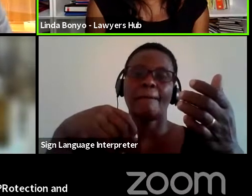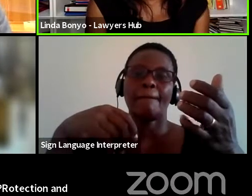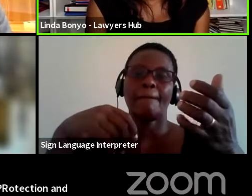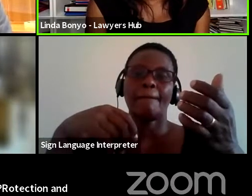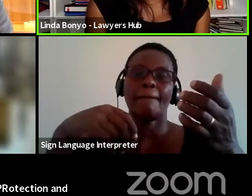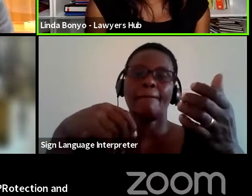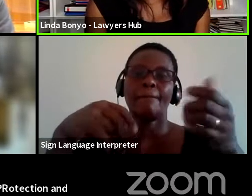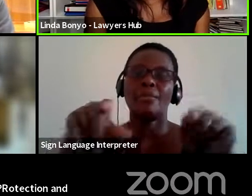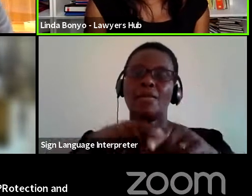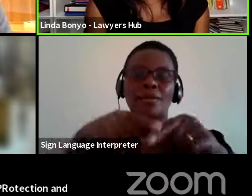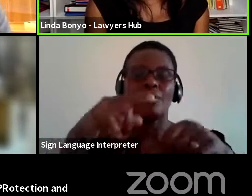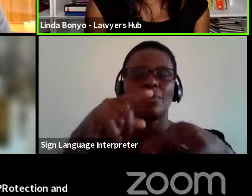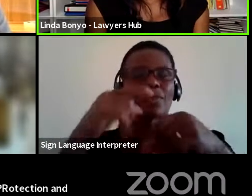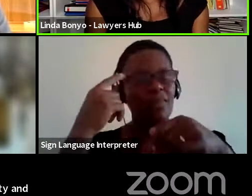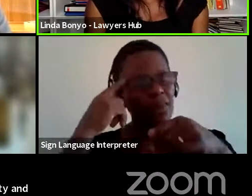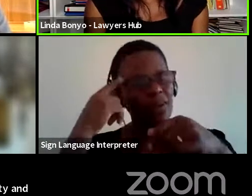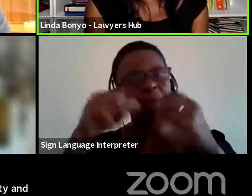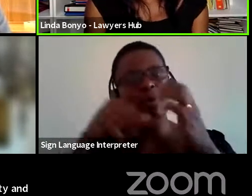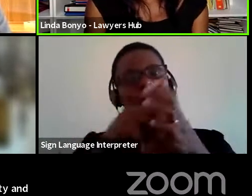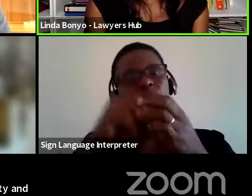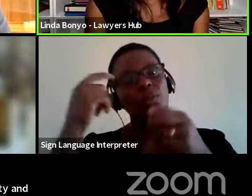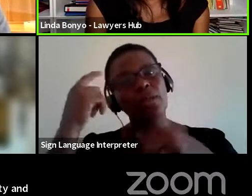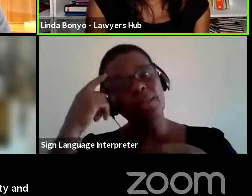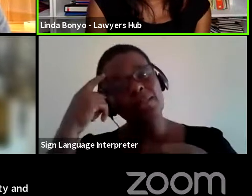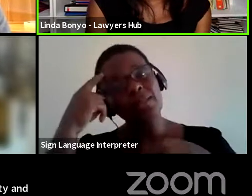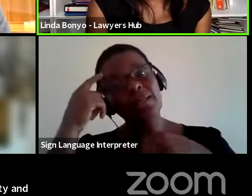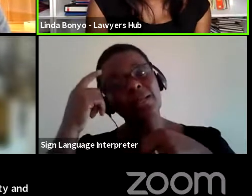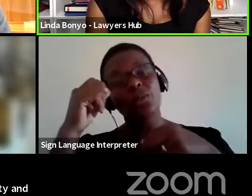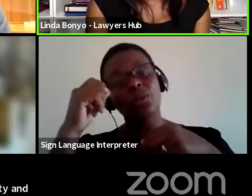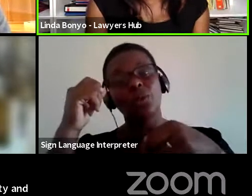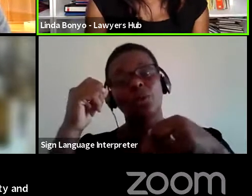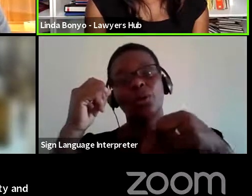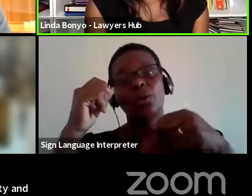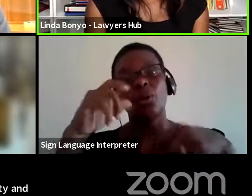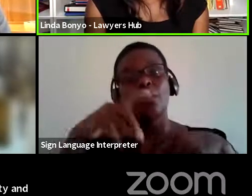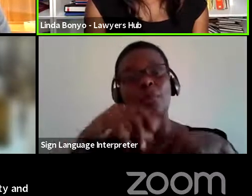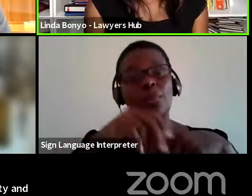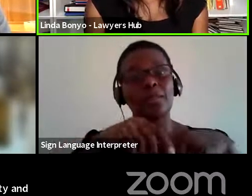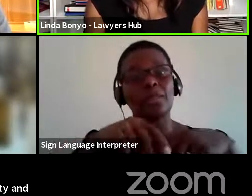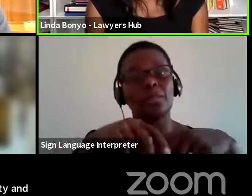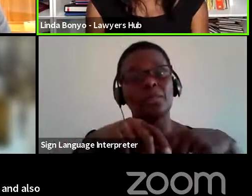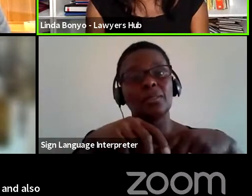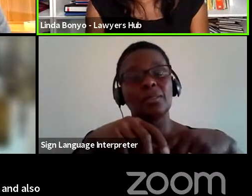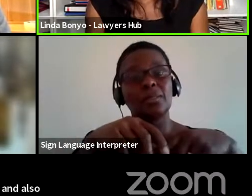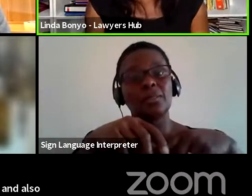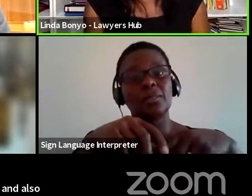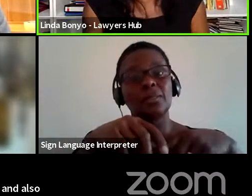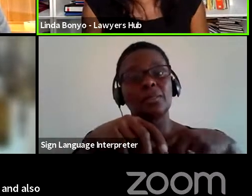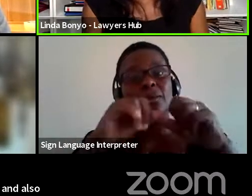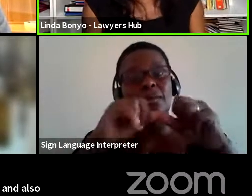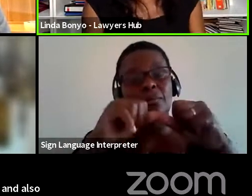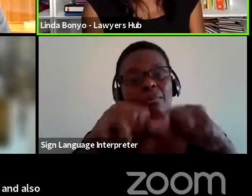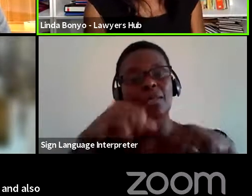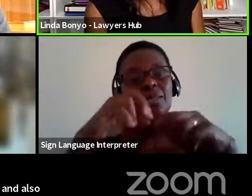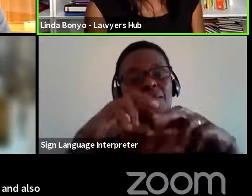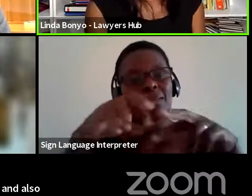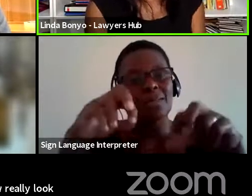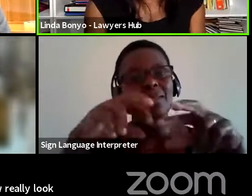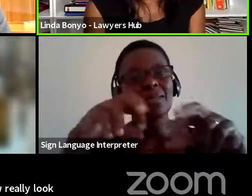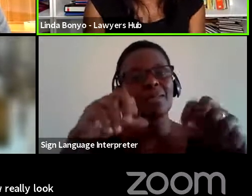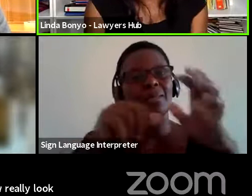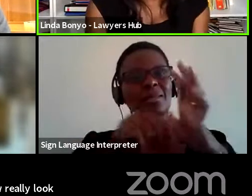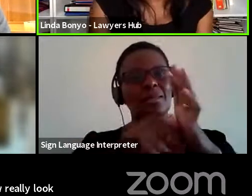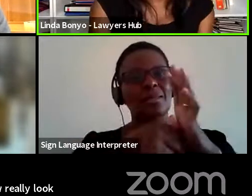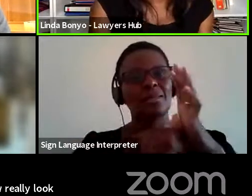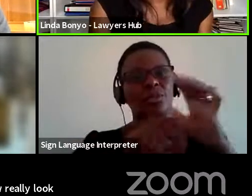intellectual property and also competition laws to be able to really look into these issues. And also